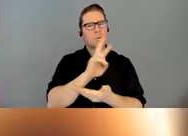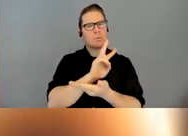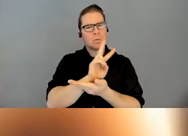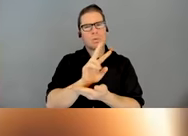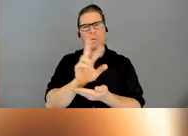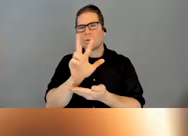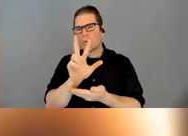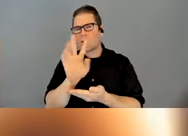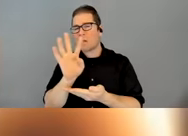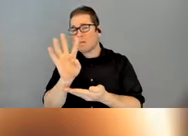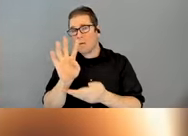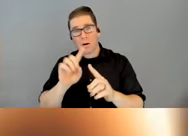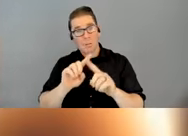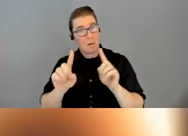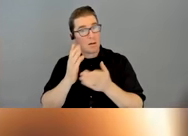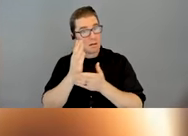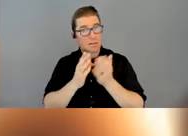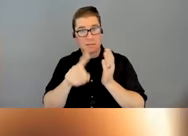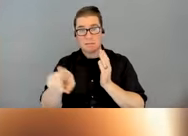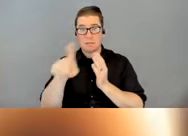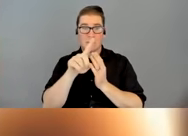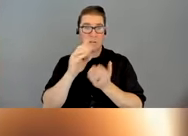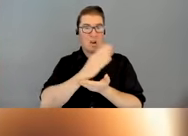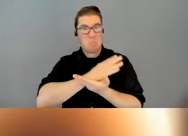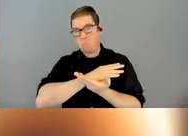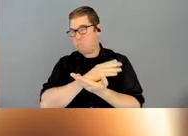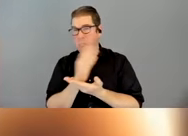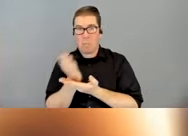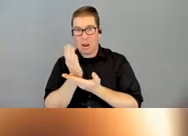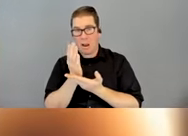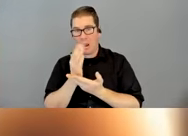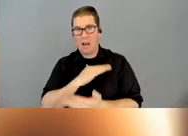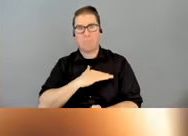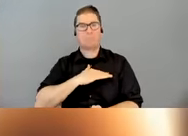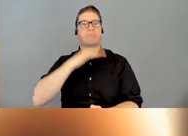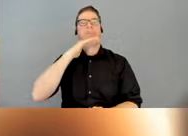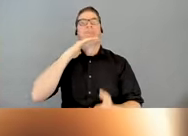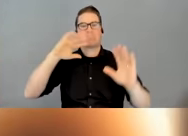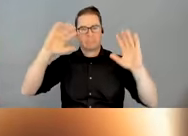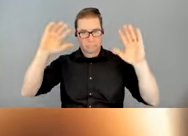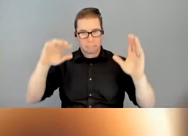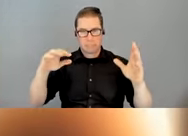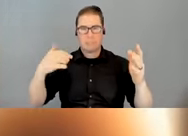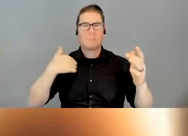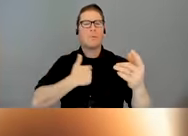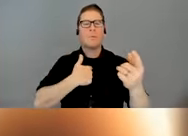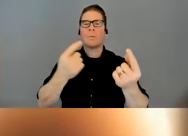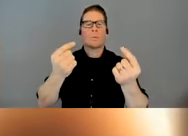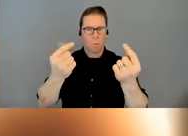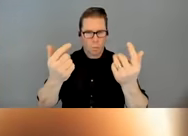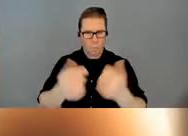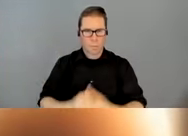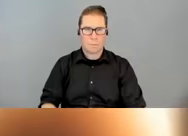2, 3, 4, but some of you are really burnt out. So what are we going to do about that?